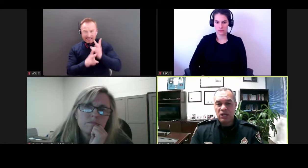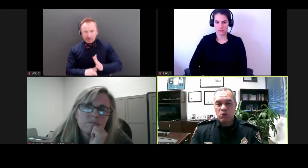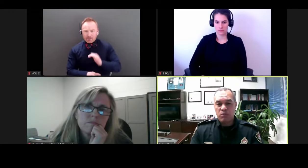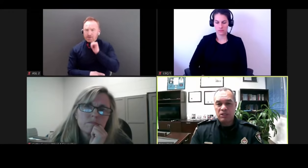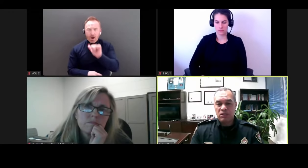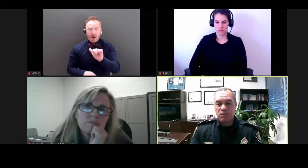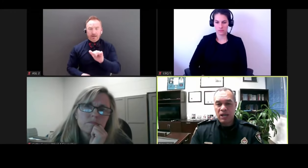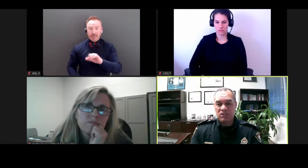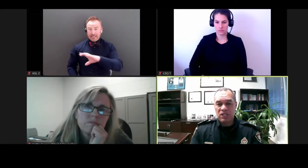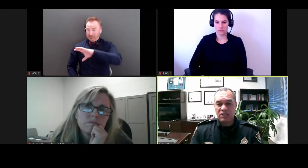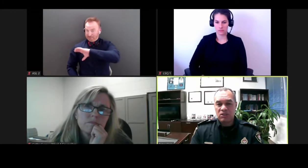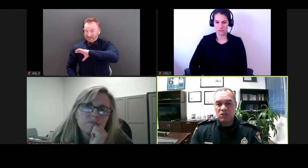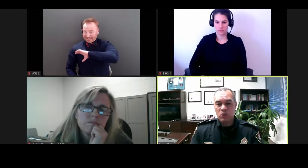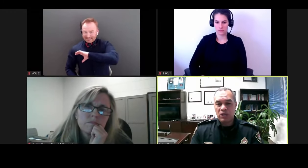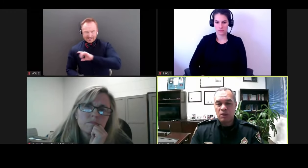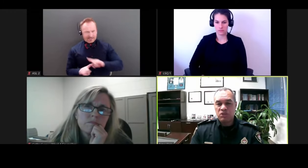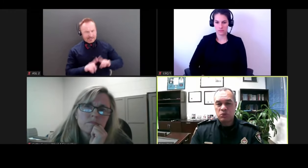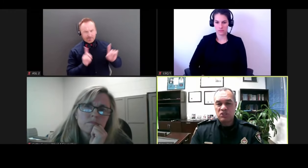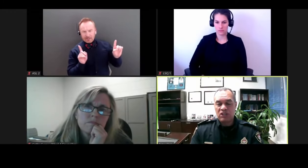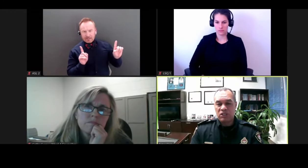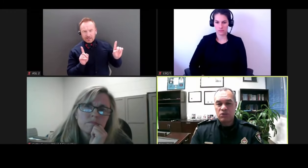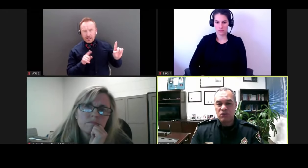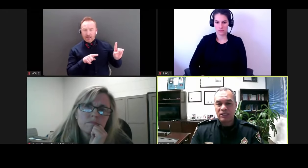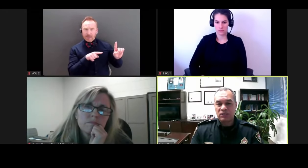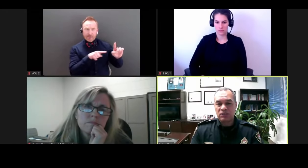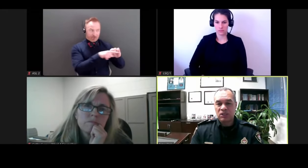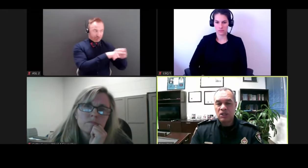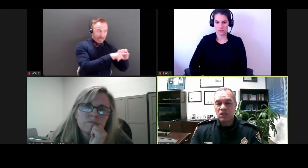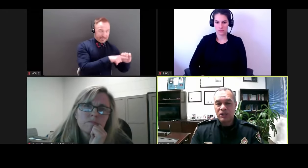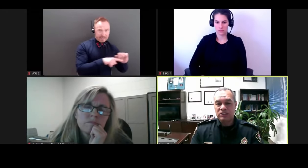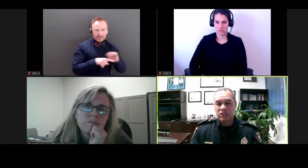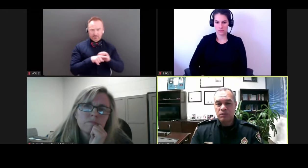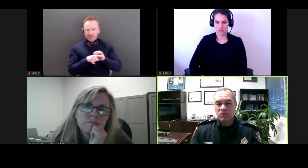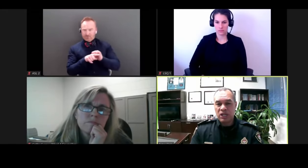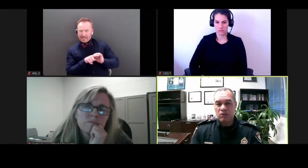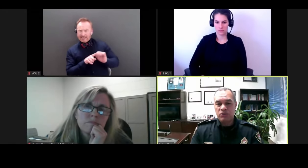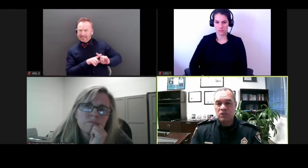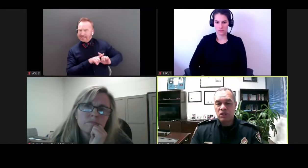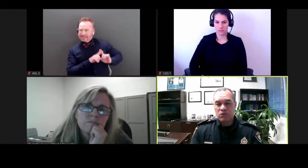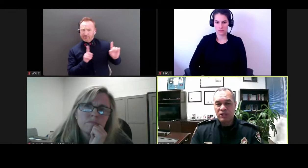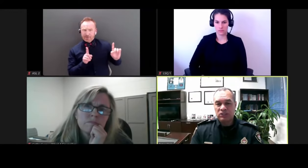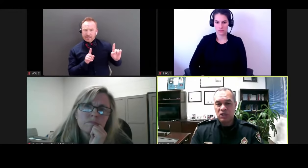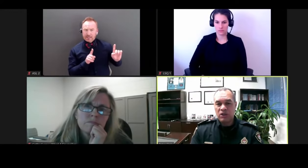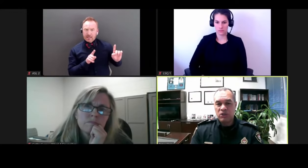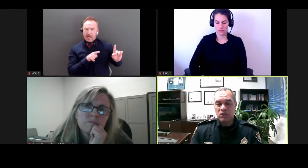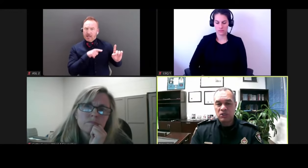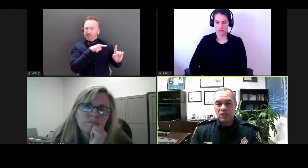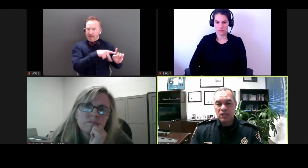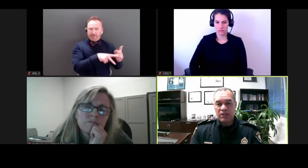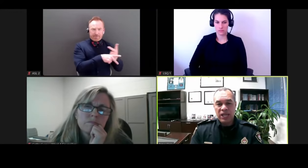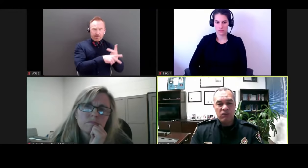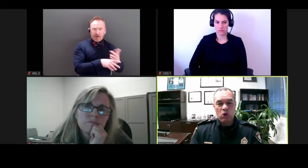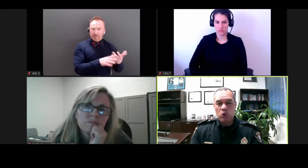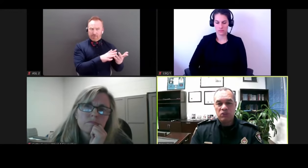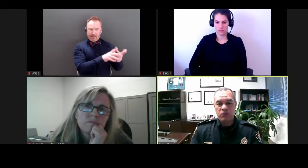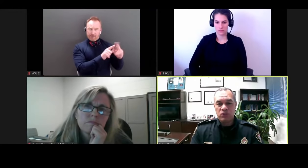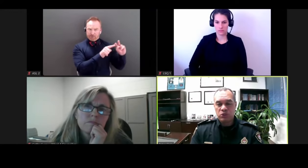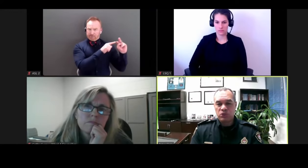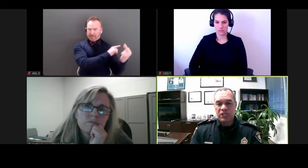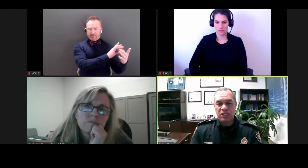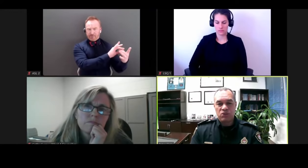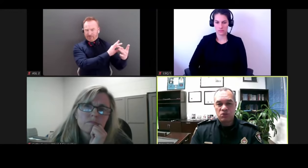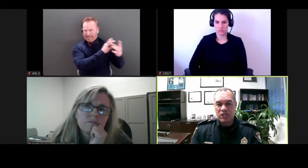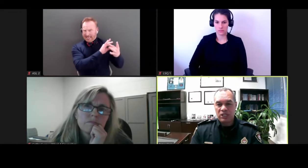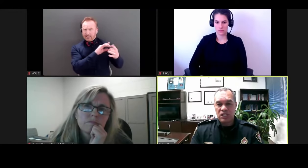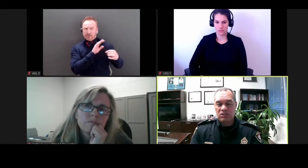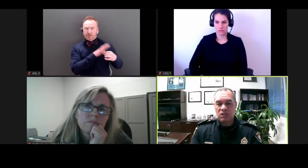and equipment and mindset when it comes to assessing threats, threats to themselves, threats to others, and they have a whole different tool